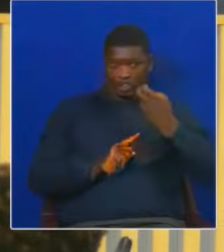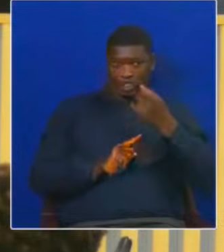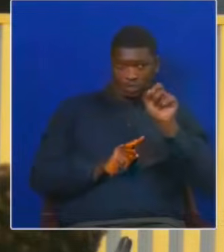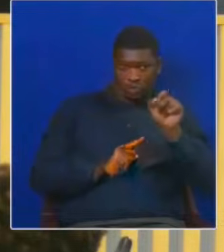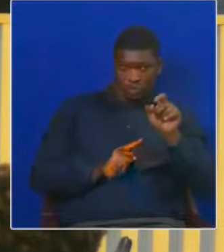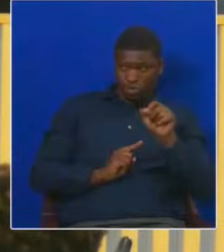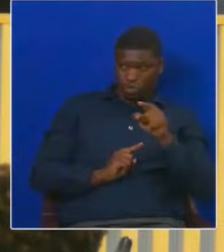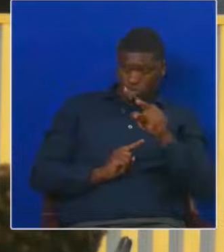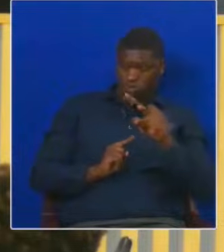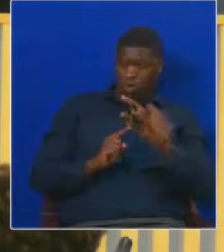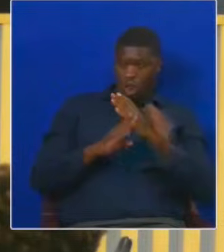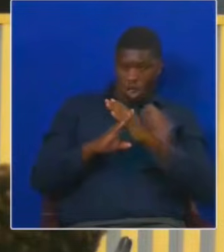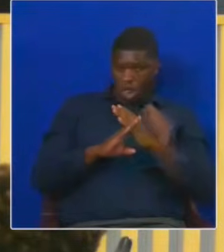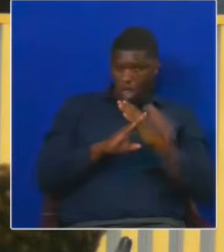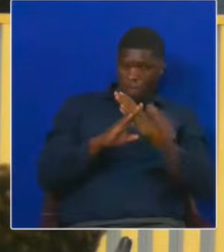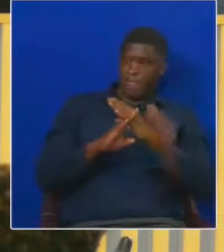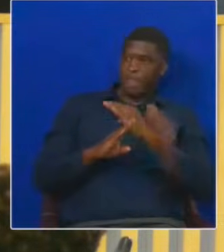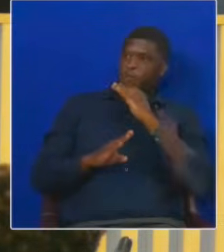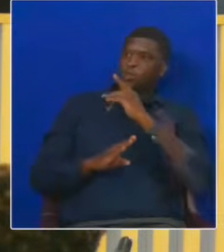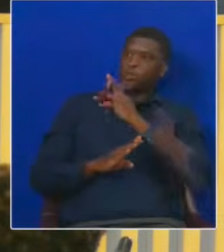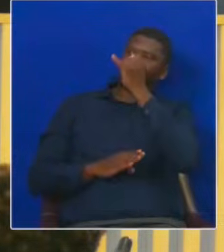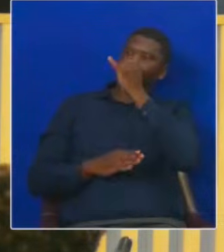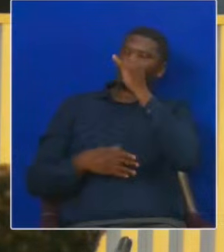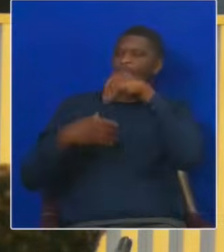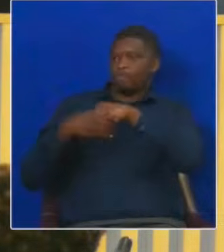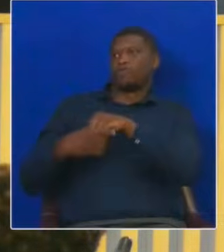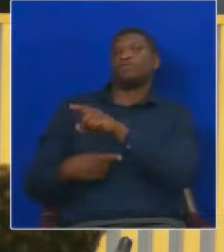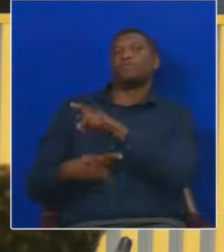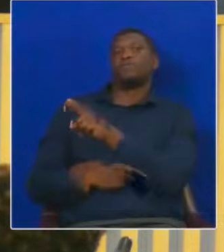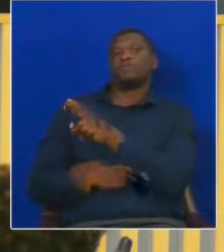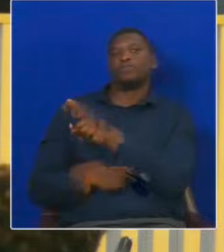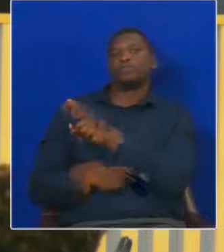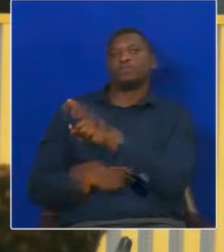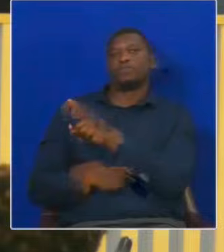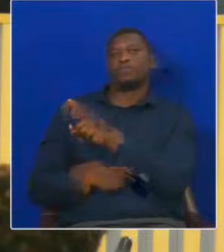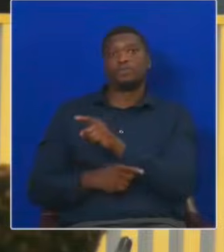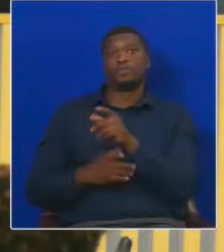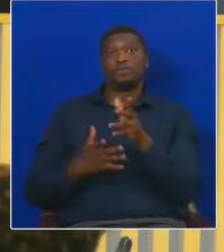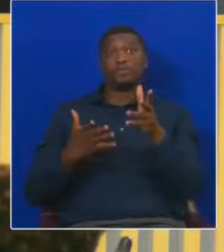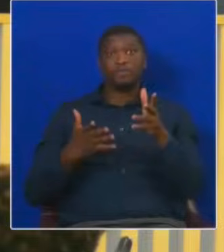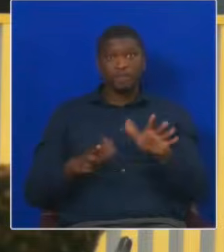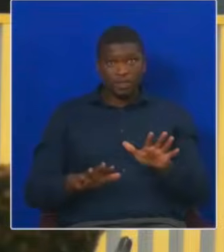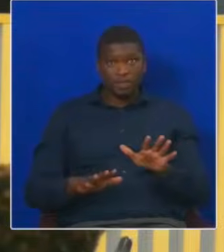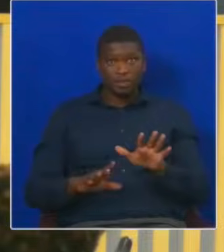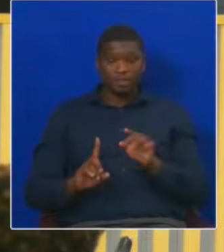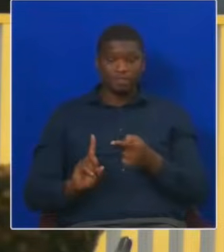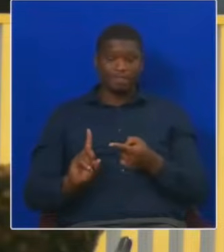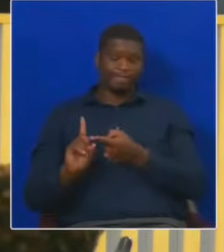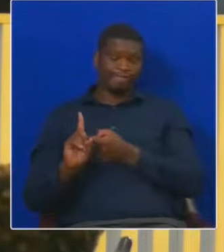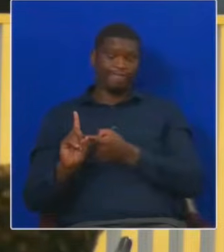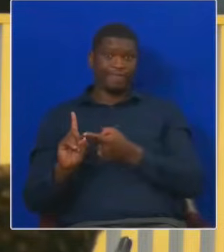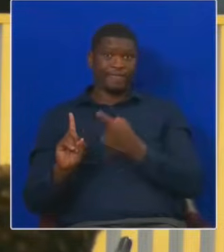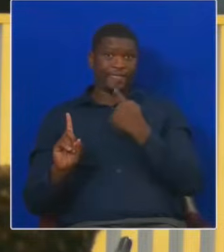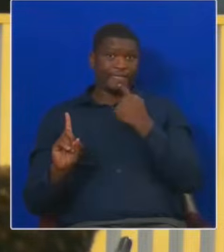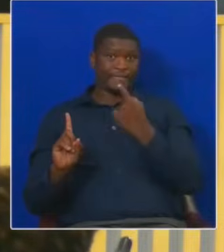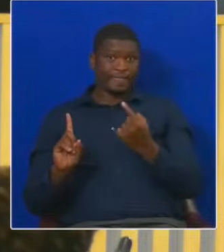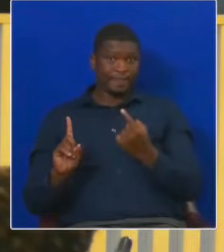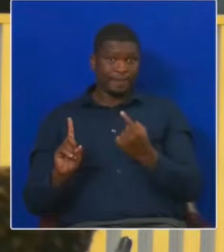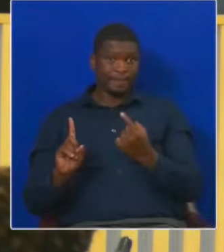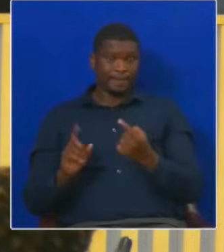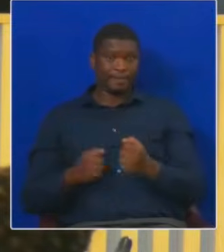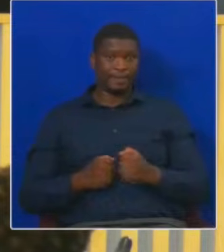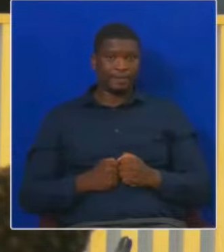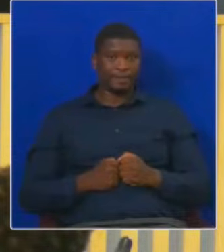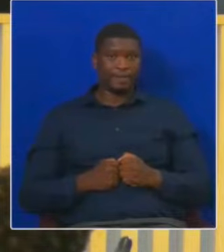criminal offense. She then indicated that the last known